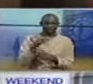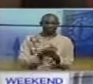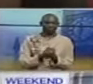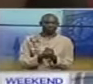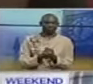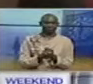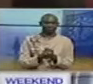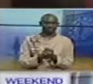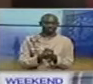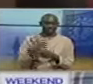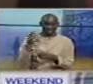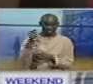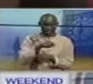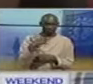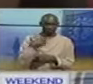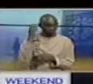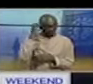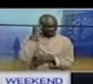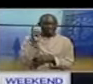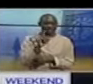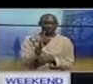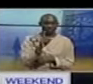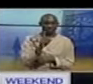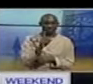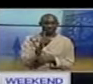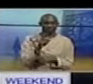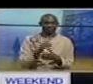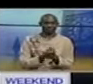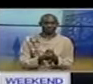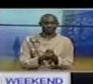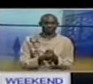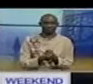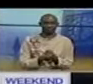I then came to college in Nairobi.